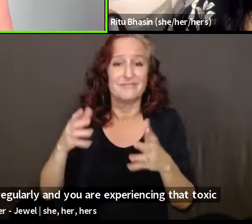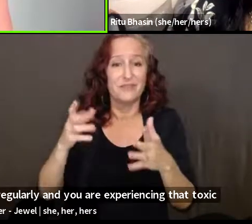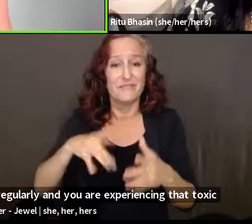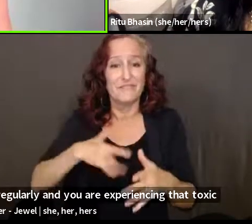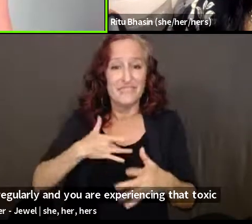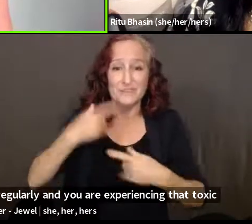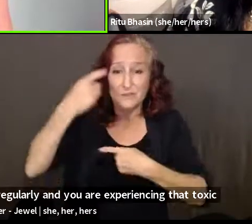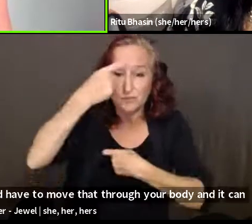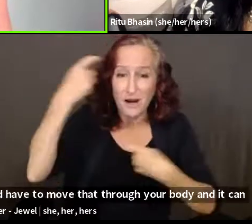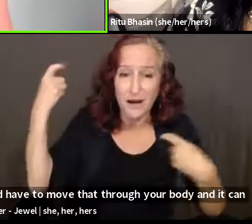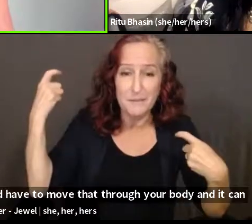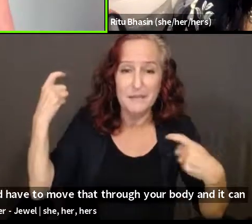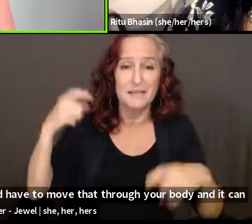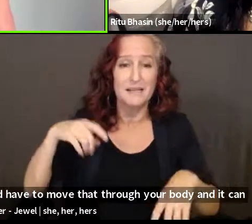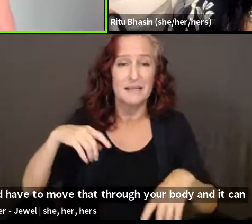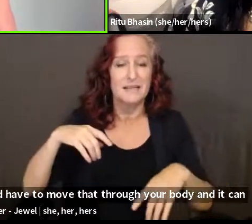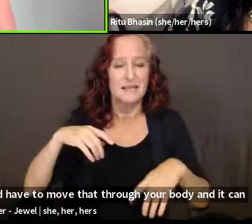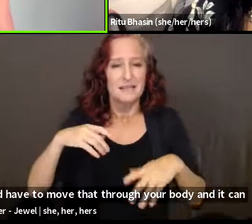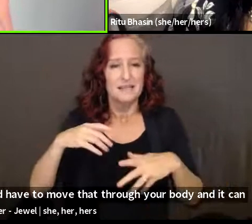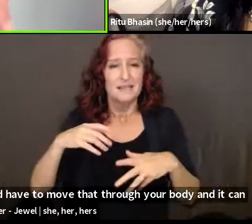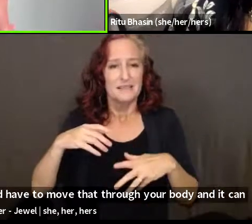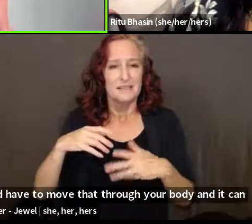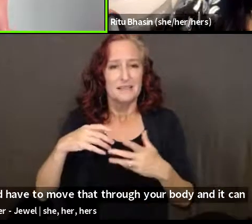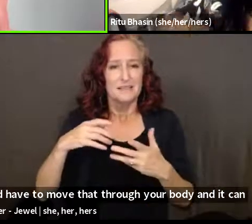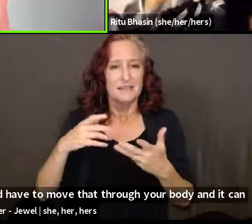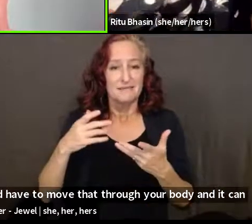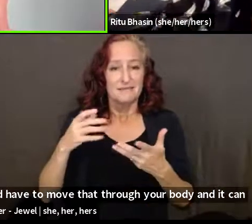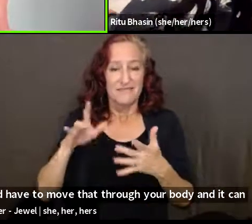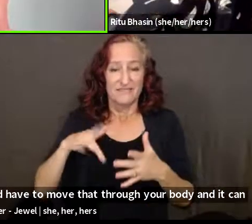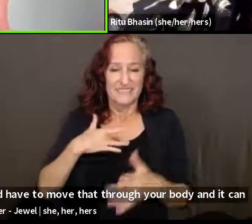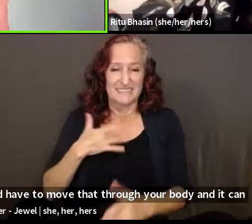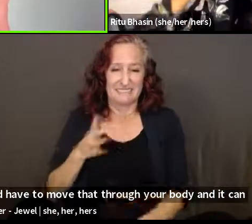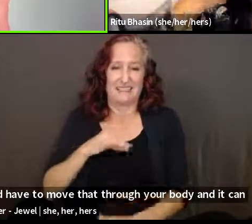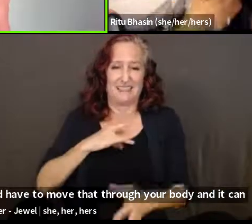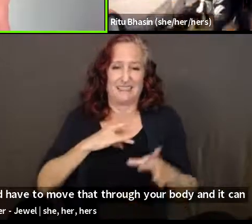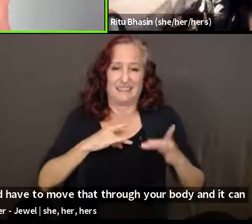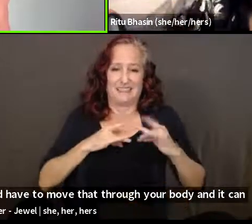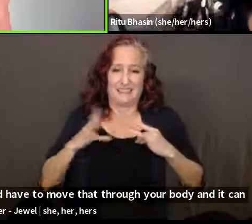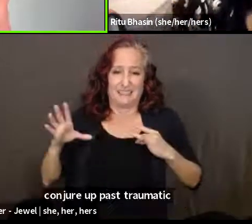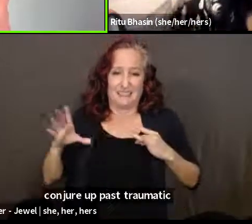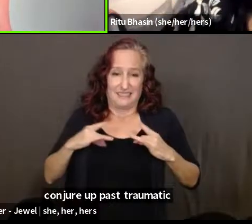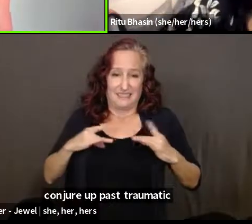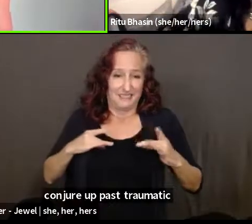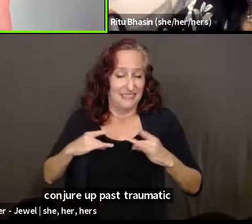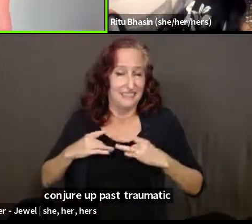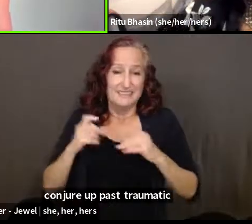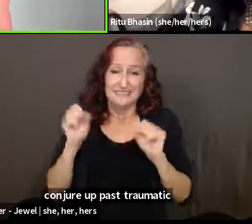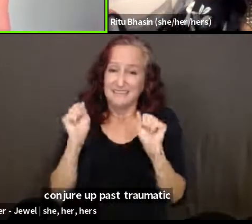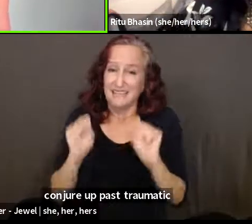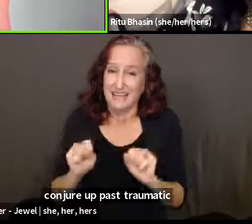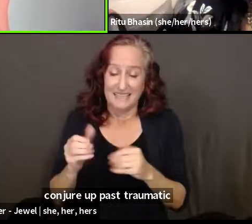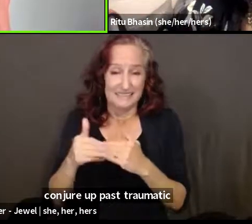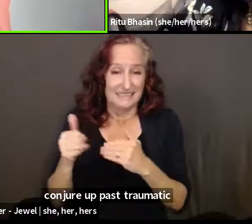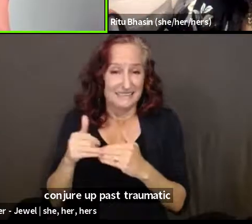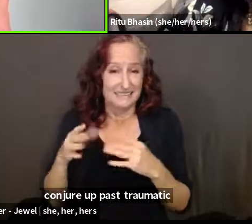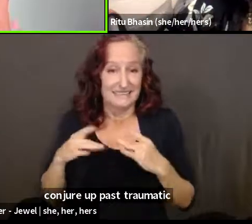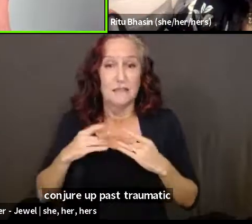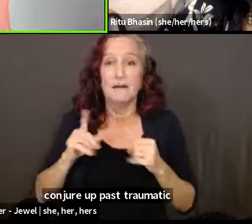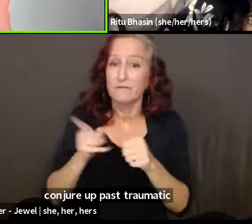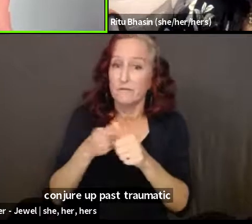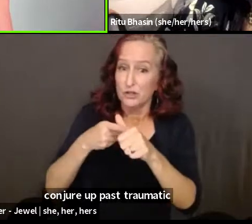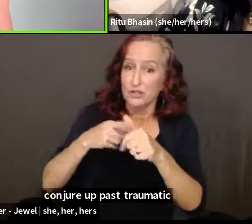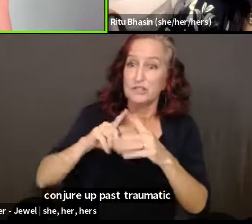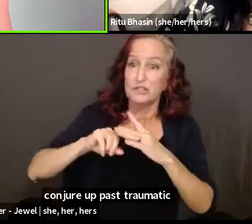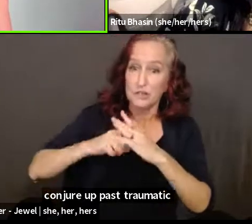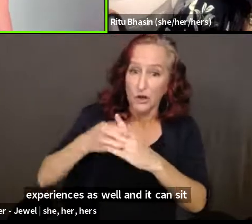as well. And so it can sit in your body if you're not careful, and which when I first started doing this work, it did. I didn't